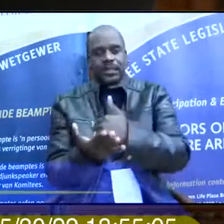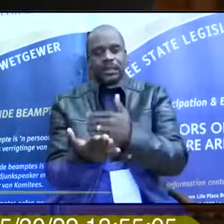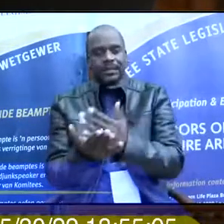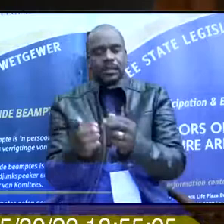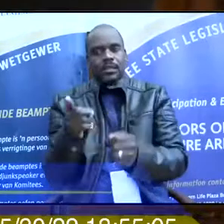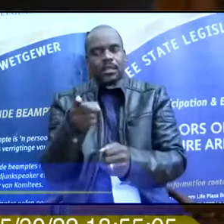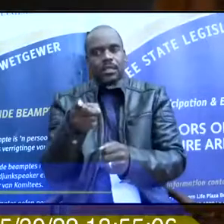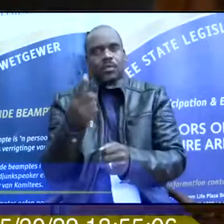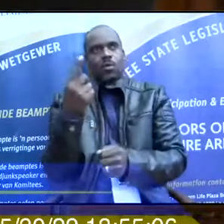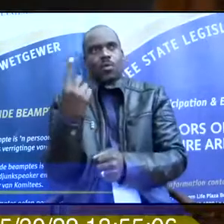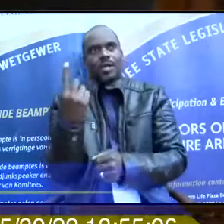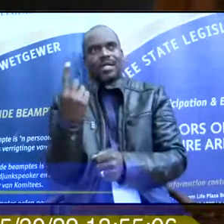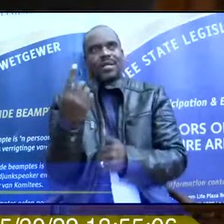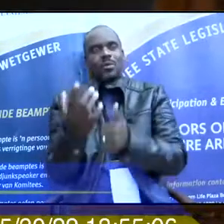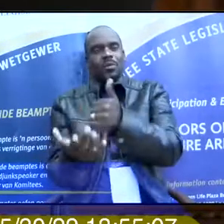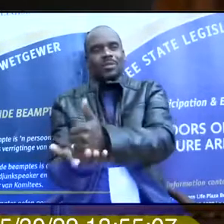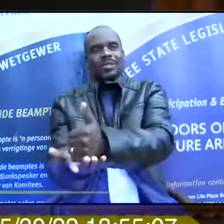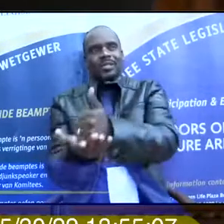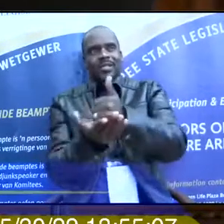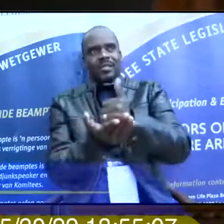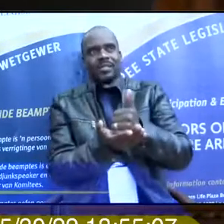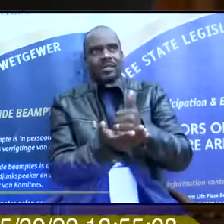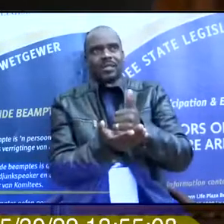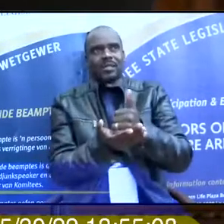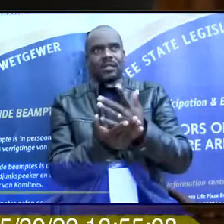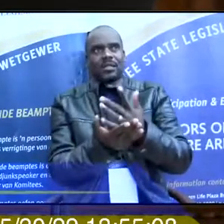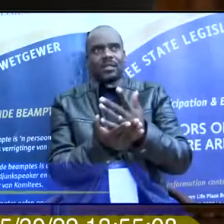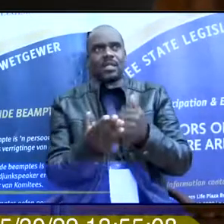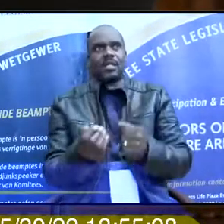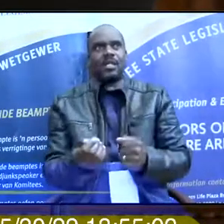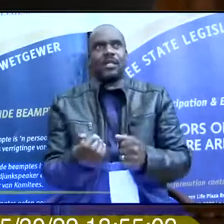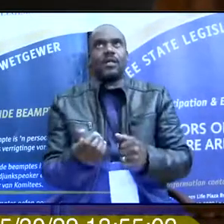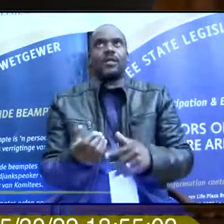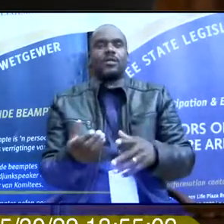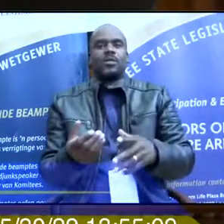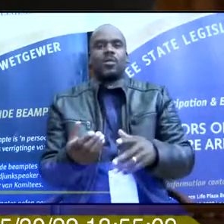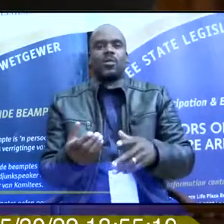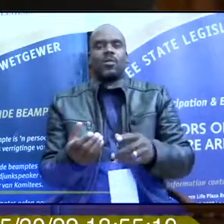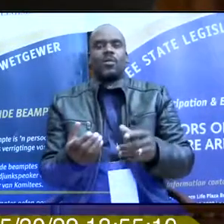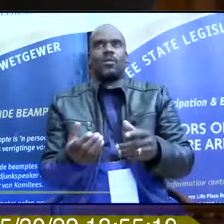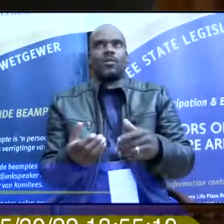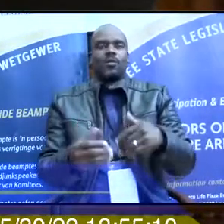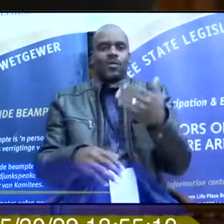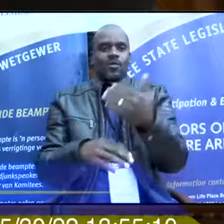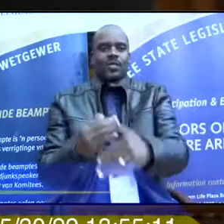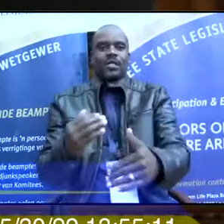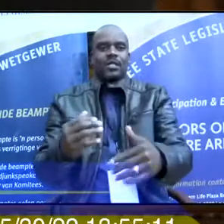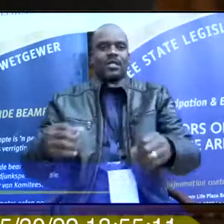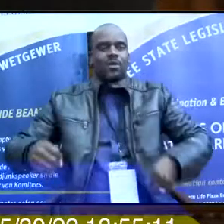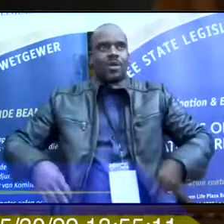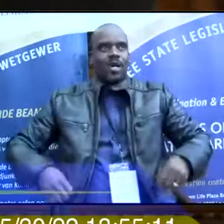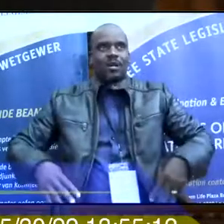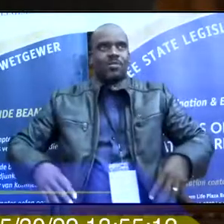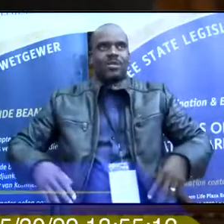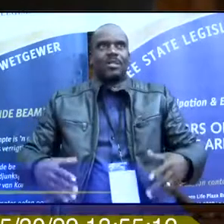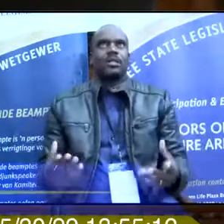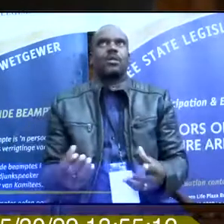one will also assist in terms of dealing with the issue of corruption and fraud within our department